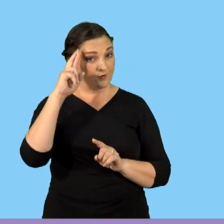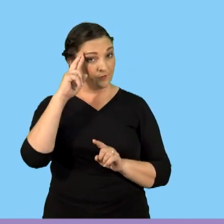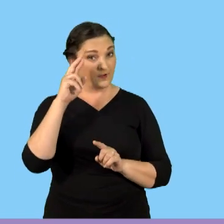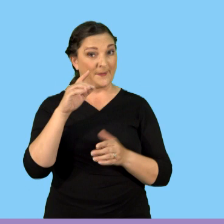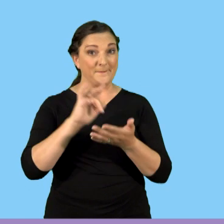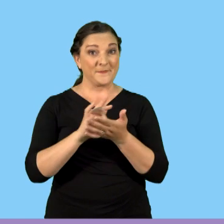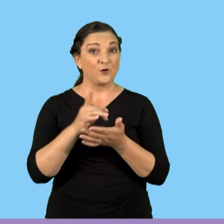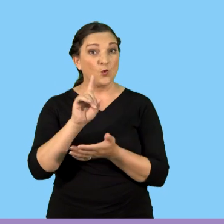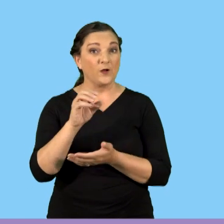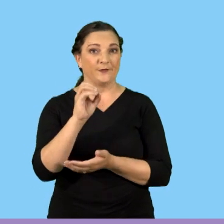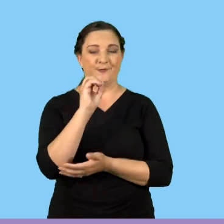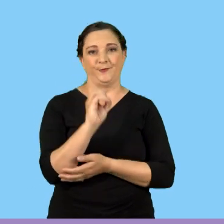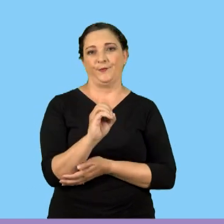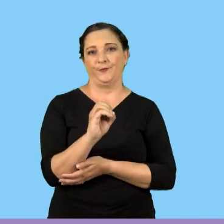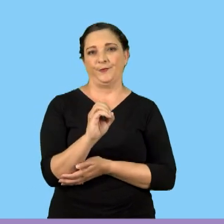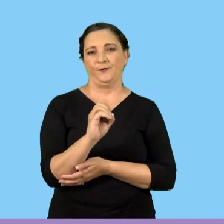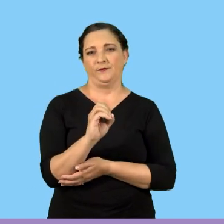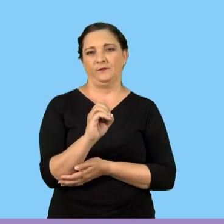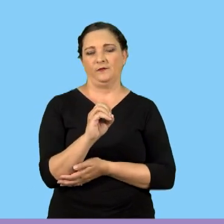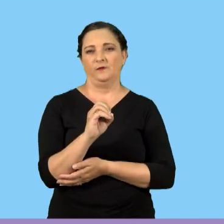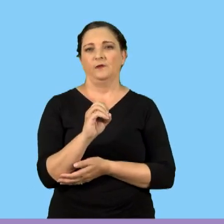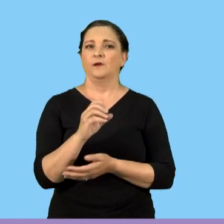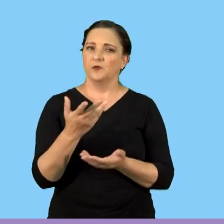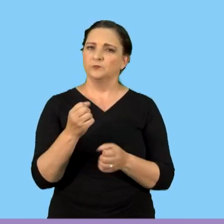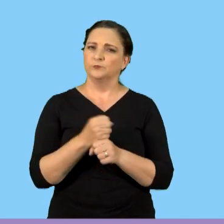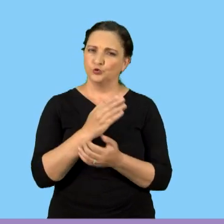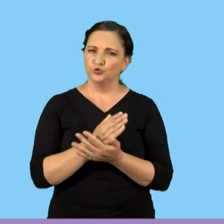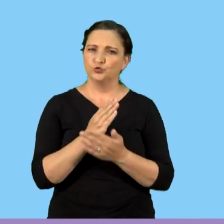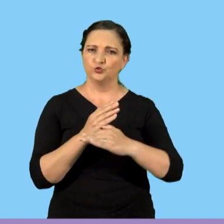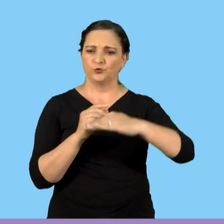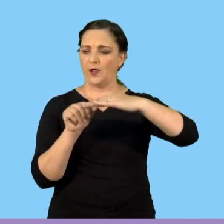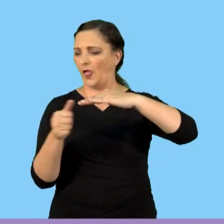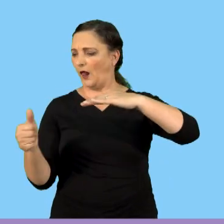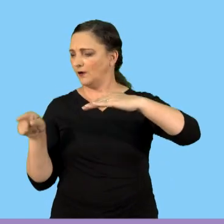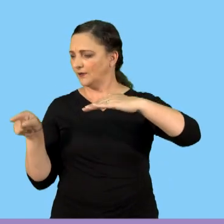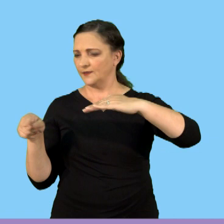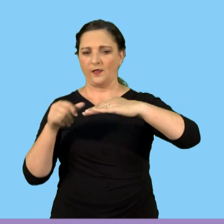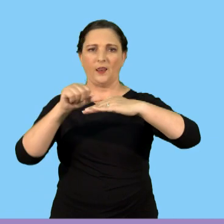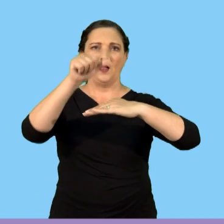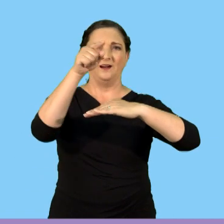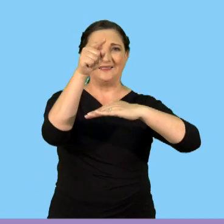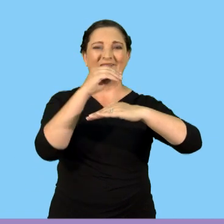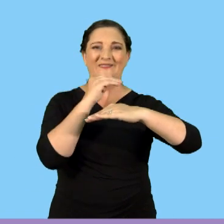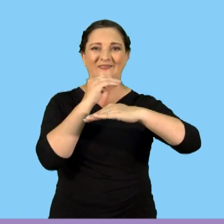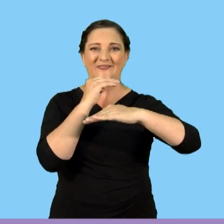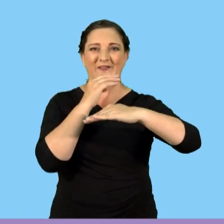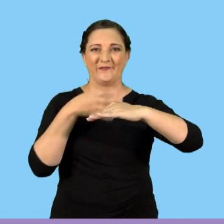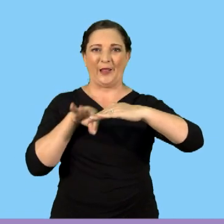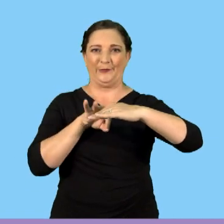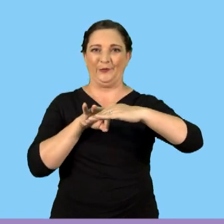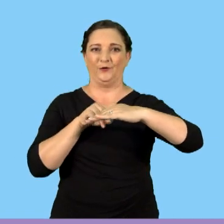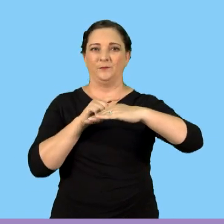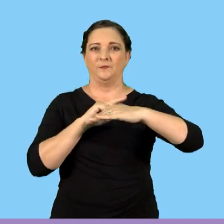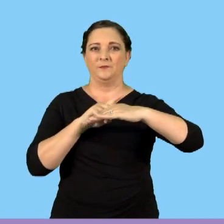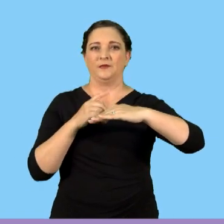-7. And remember, there is 0 there in the middle. Just make sure that your Cartesian plane has enough values that the ones that you're going to be working